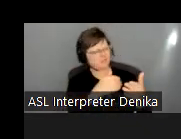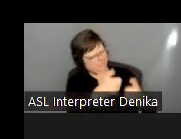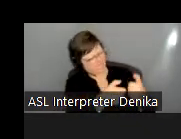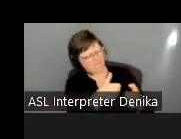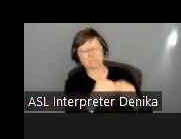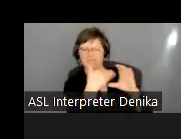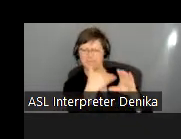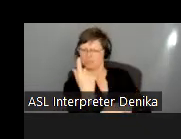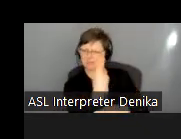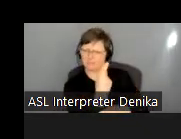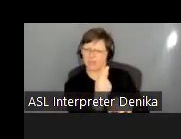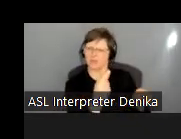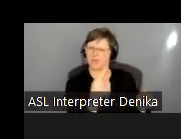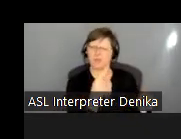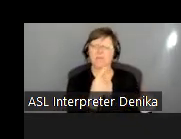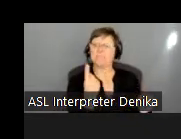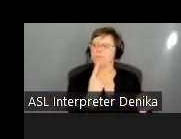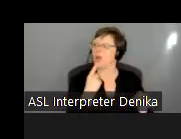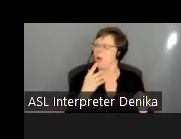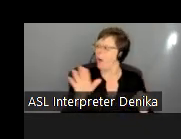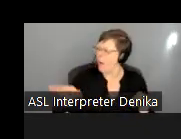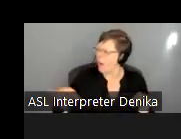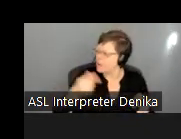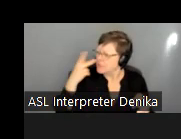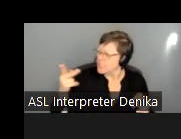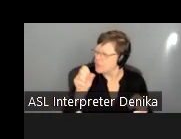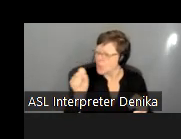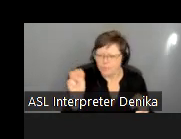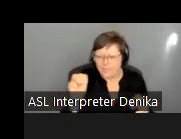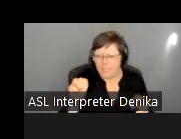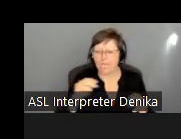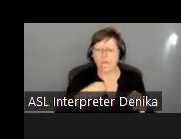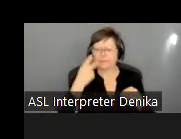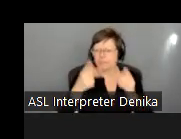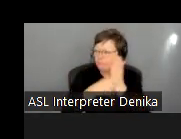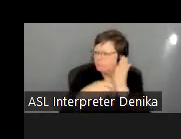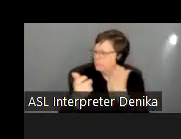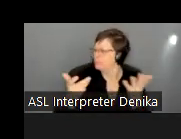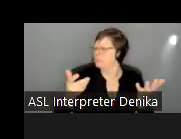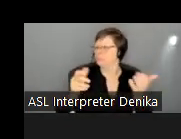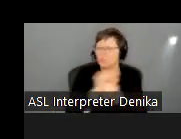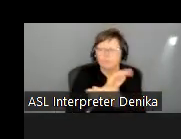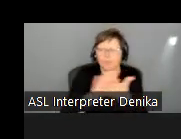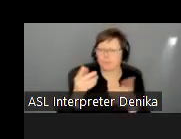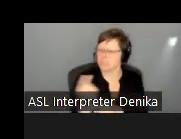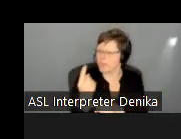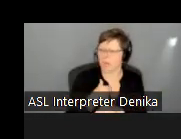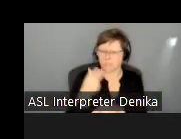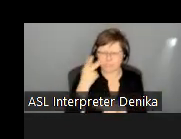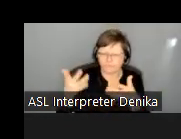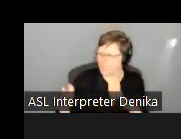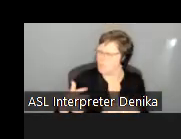be like, actually, I saw something on social media. I saw something in the newspaper. I saw something in the news, or, you know, it was over a conversation with friends over